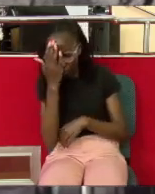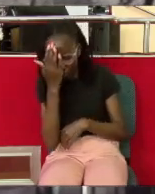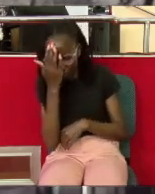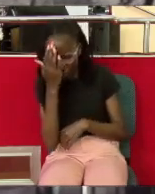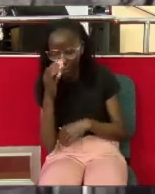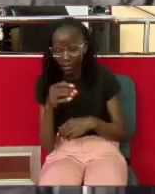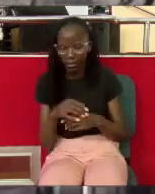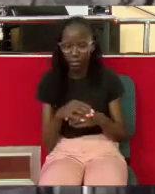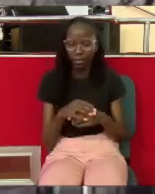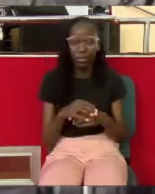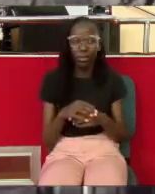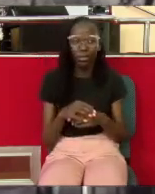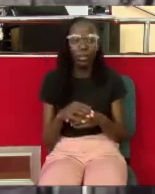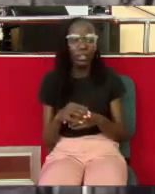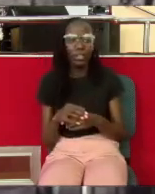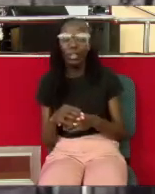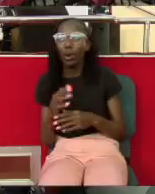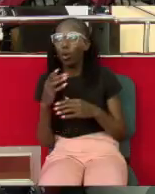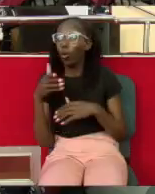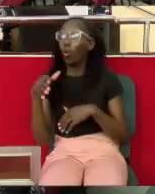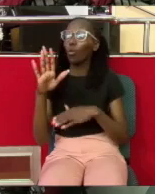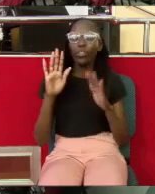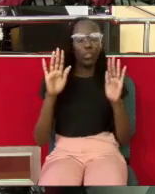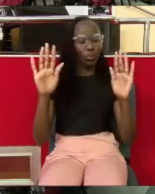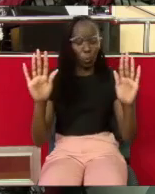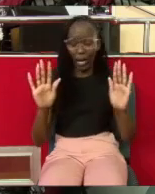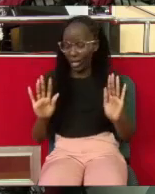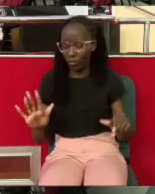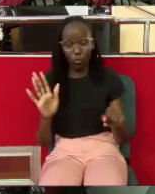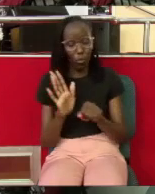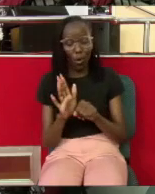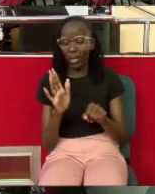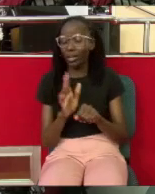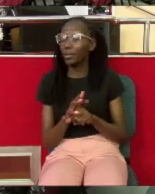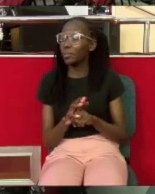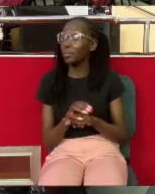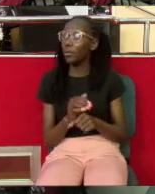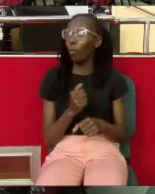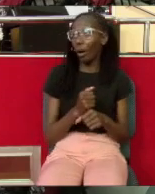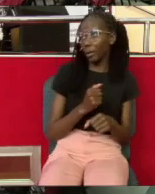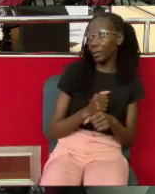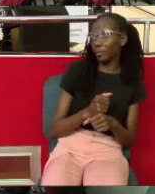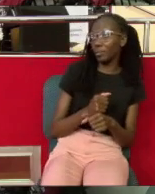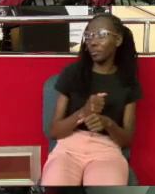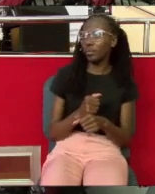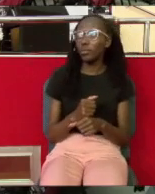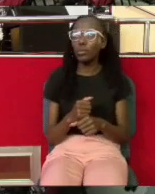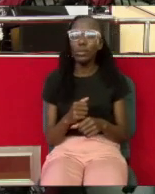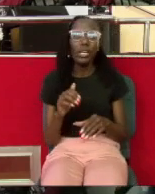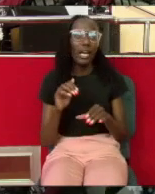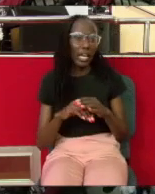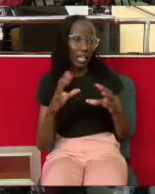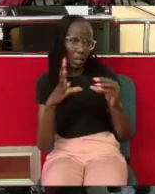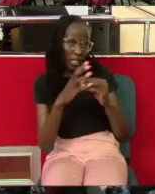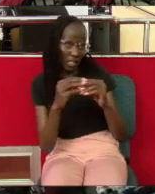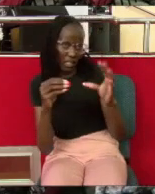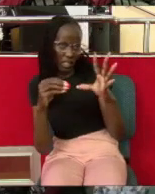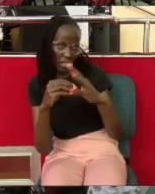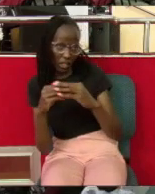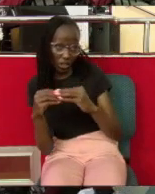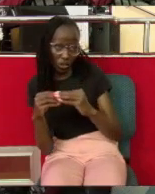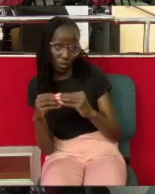His word, his mighty works. Ni nani? Yeye ni makuu yake. In both creation and redemption.